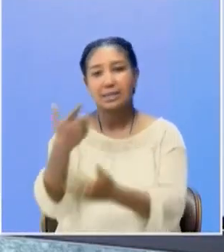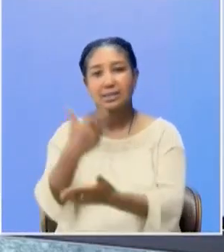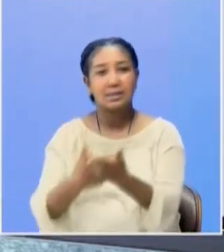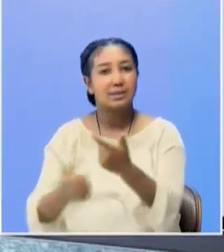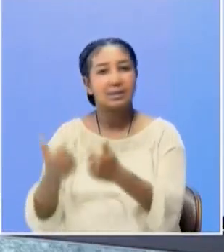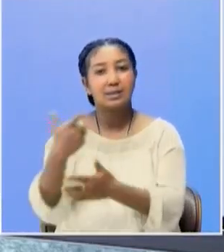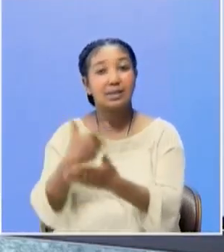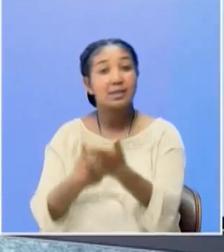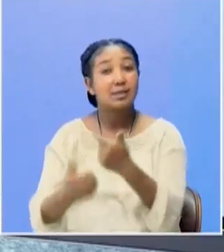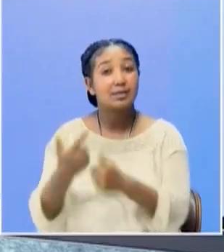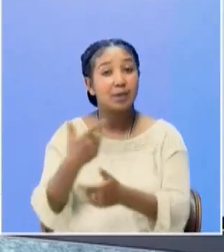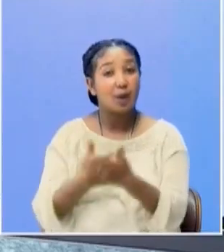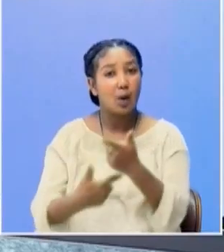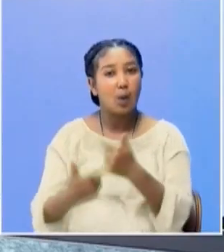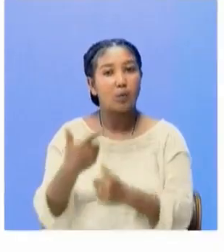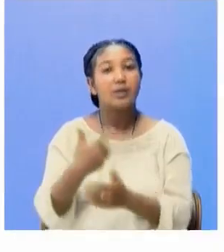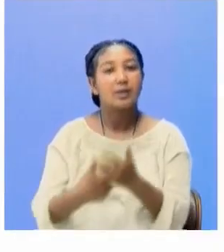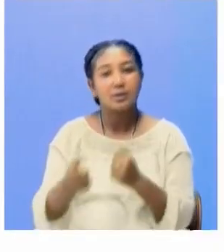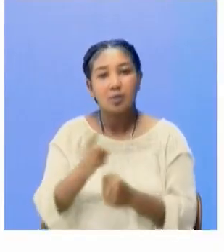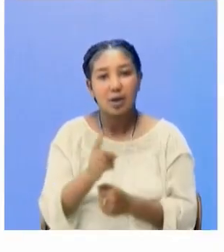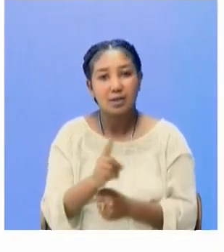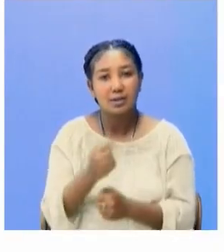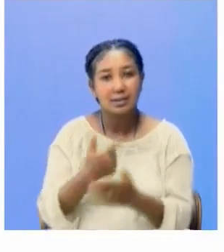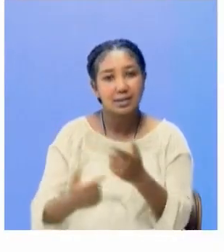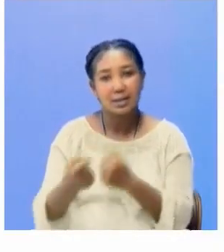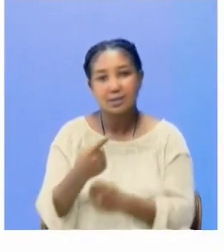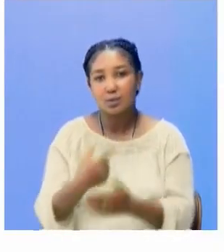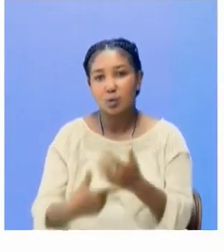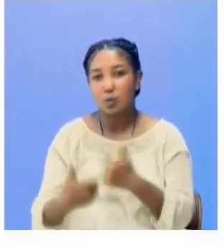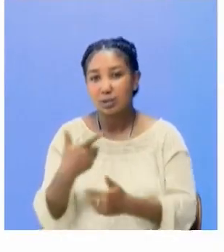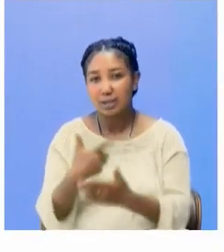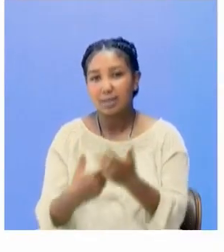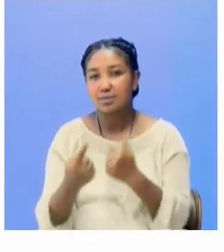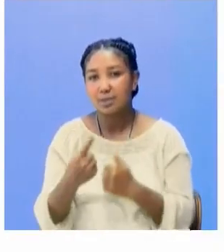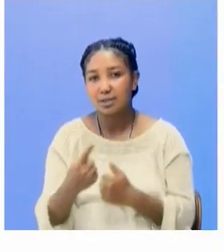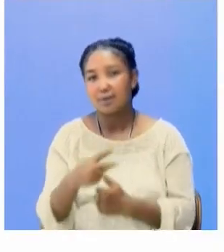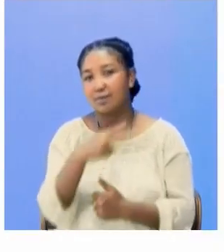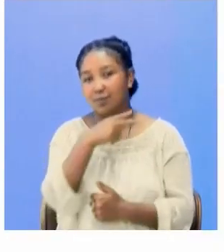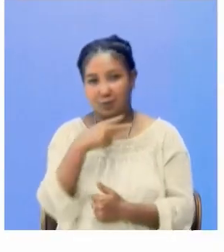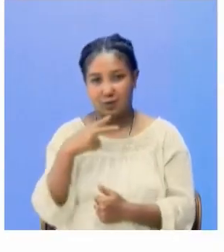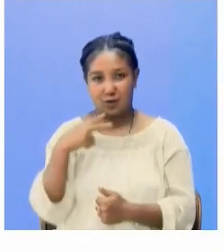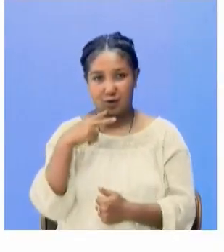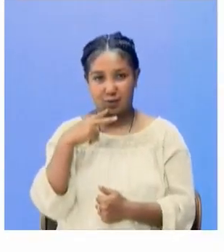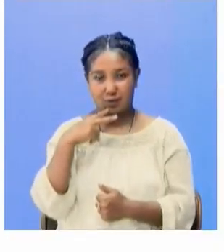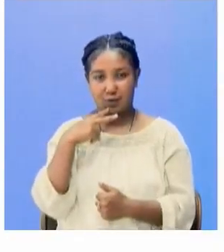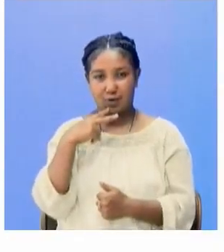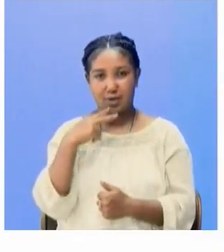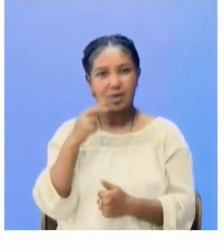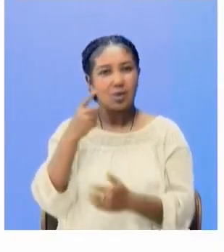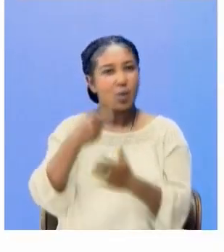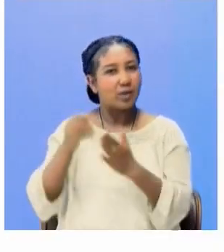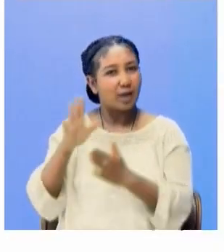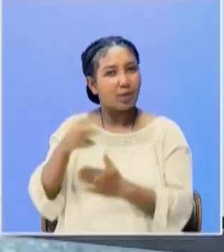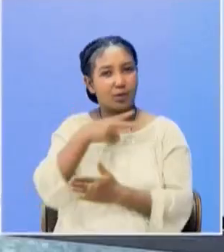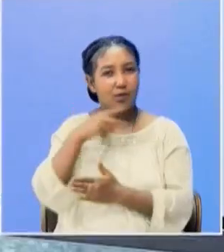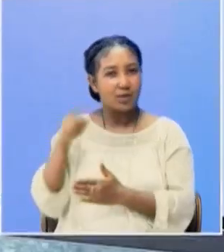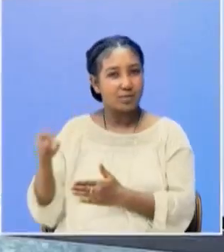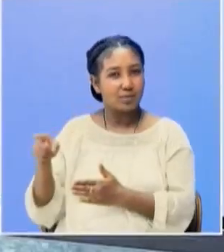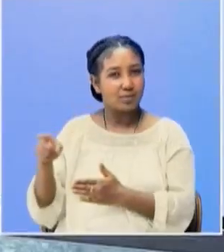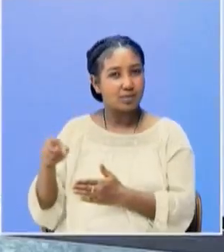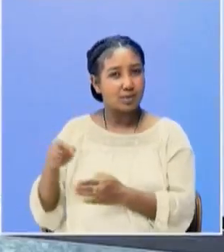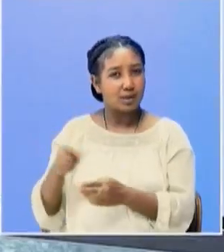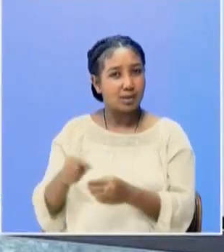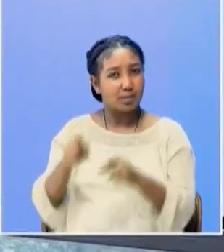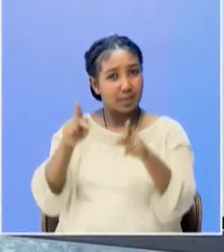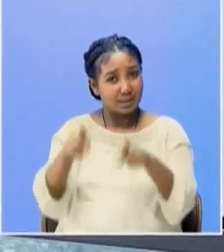Discussed is, yes, this one is verb. What kind of verb is it? Is it